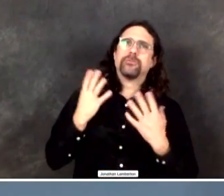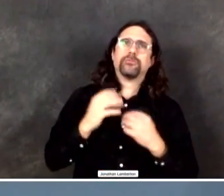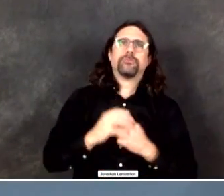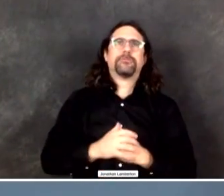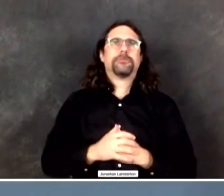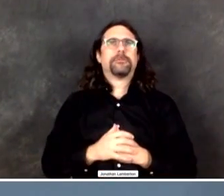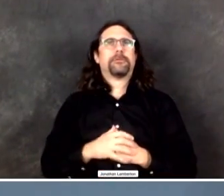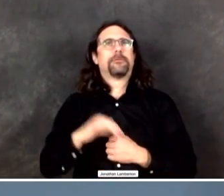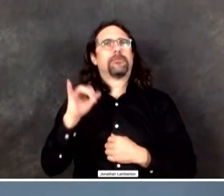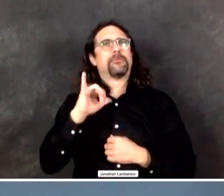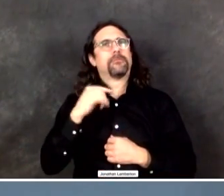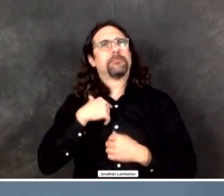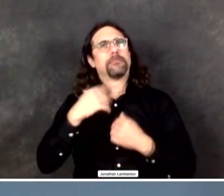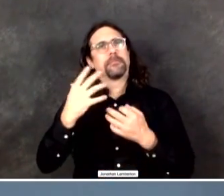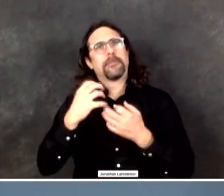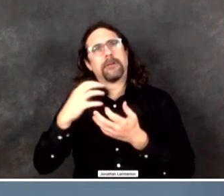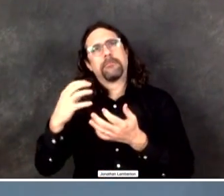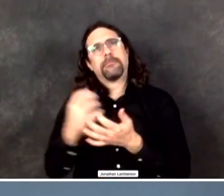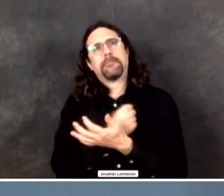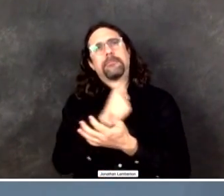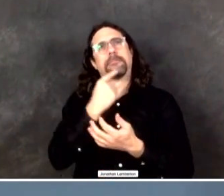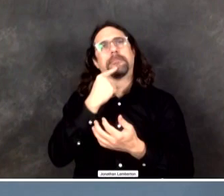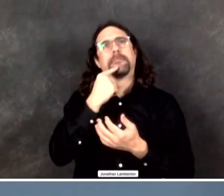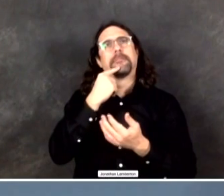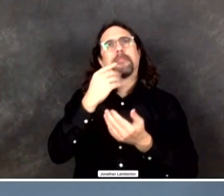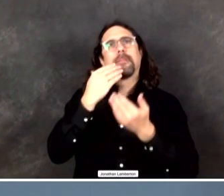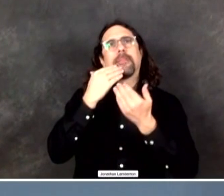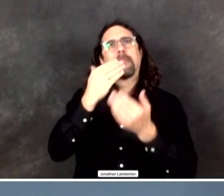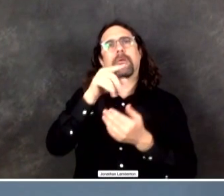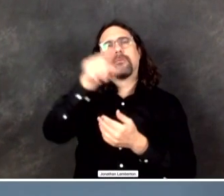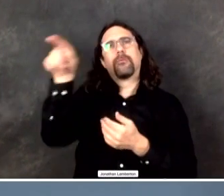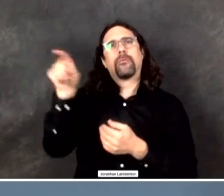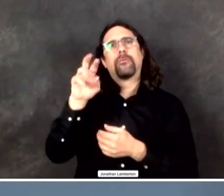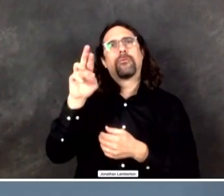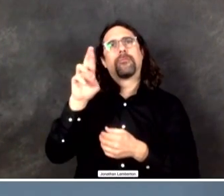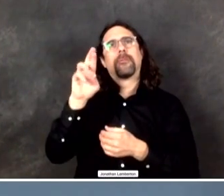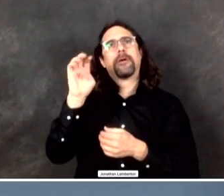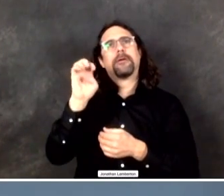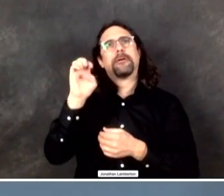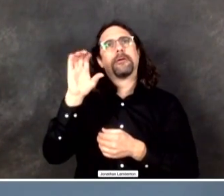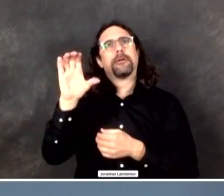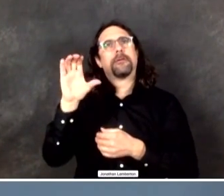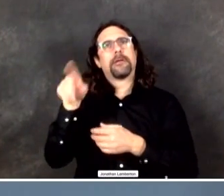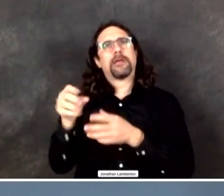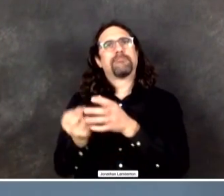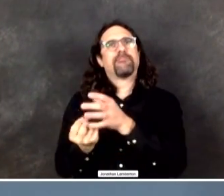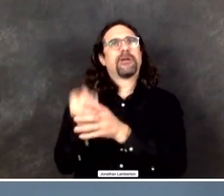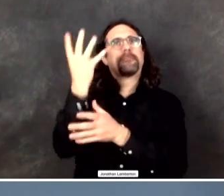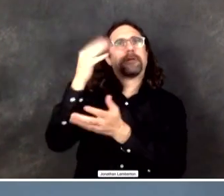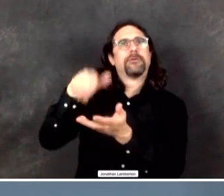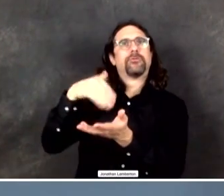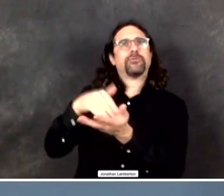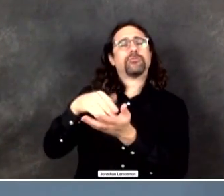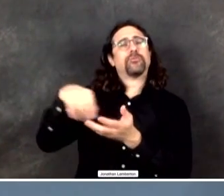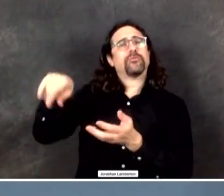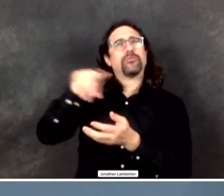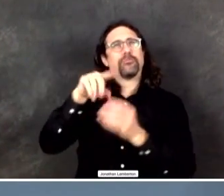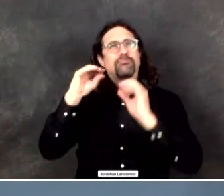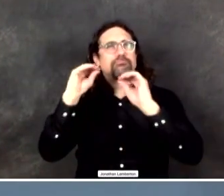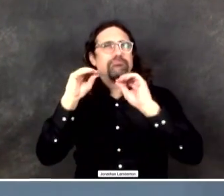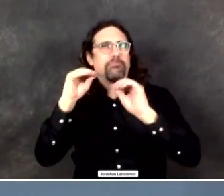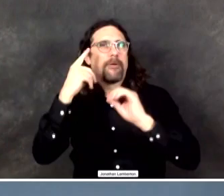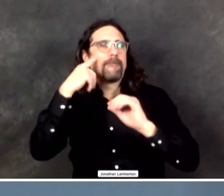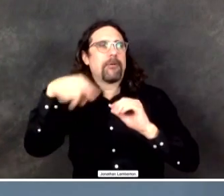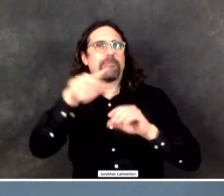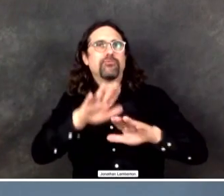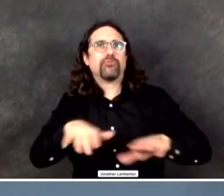who are also demonstrating true heroism every single day. I want to thank you for your service to your fellow New Yorkers. Without you,